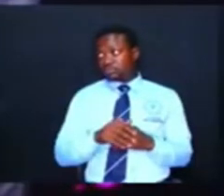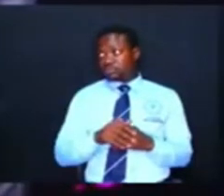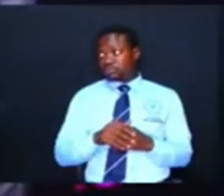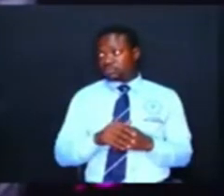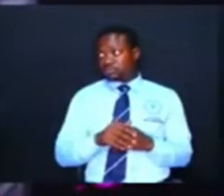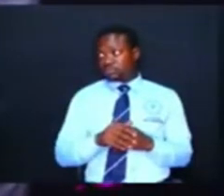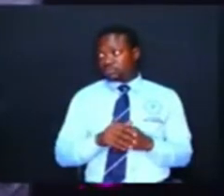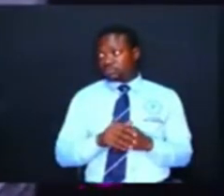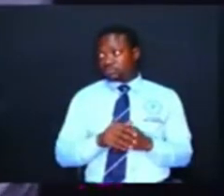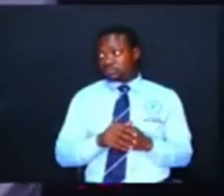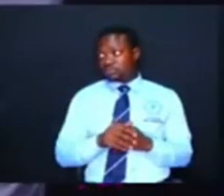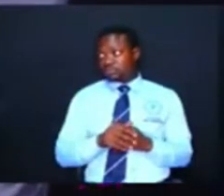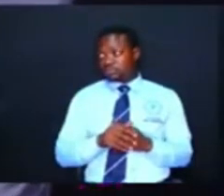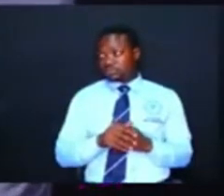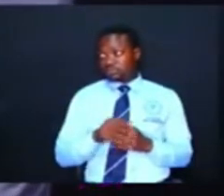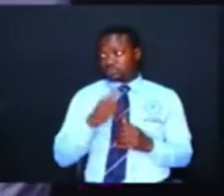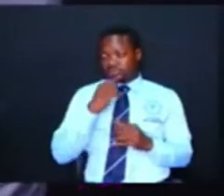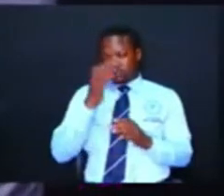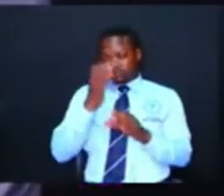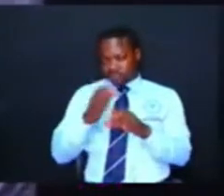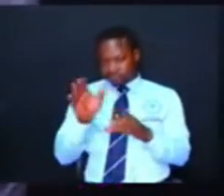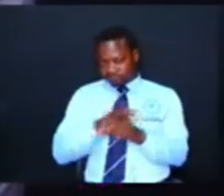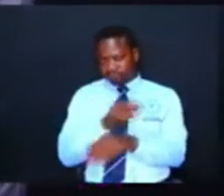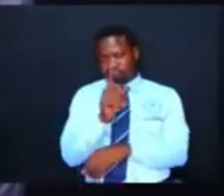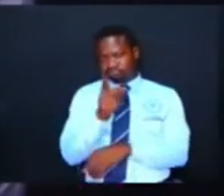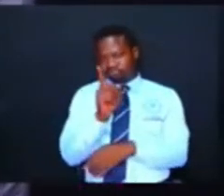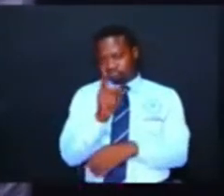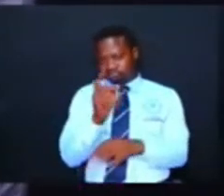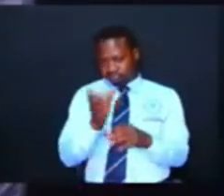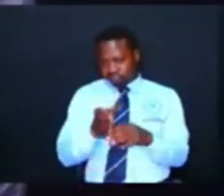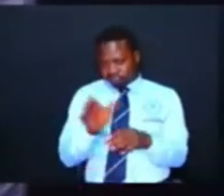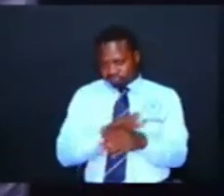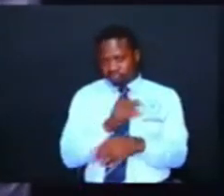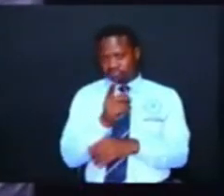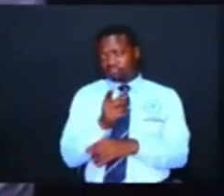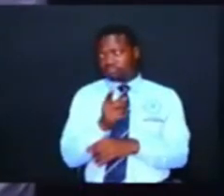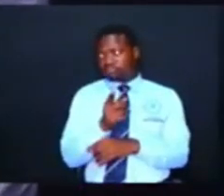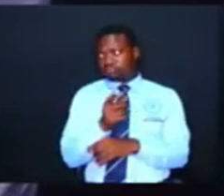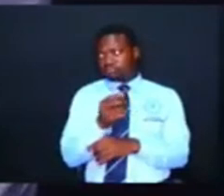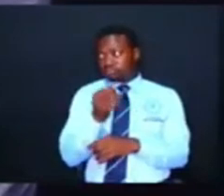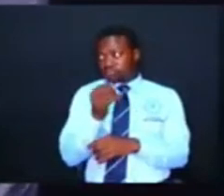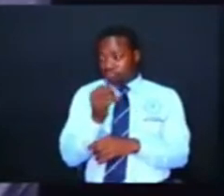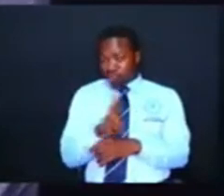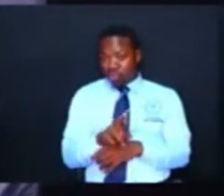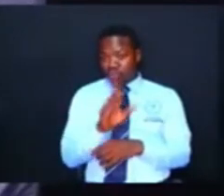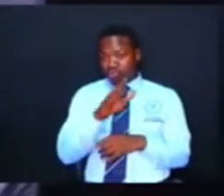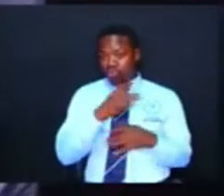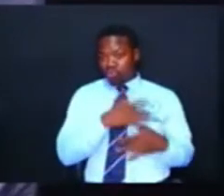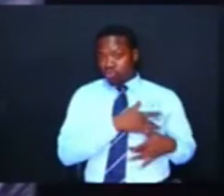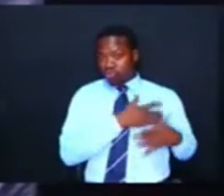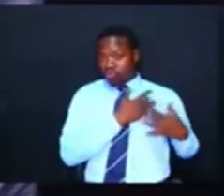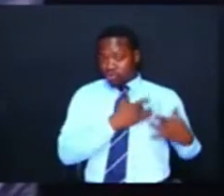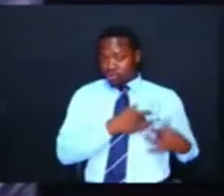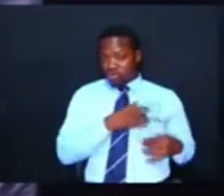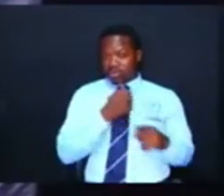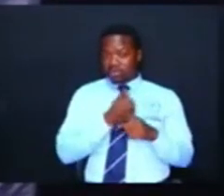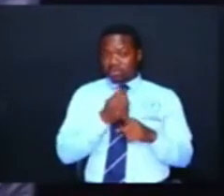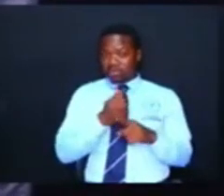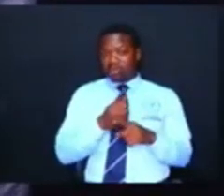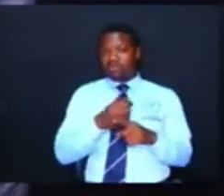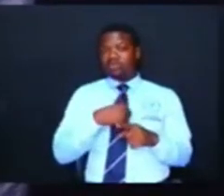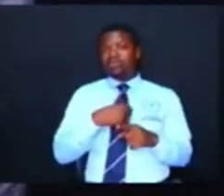Luke 21:34. Be careful, or your hearts will be weighed down with